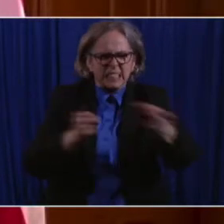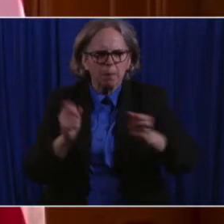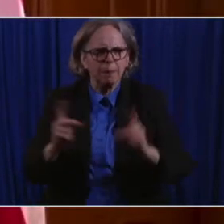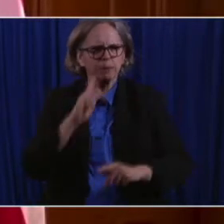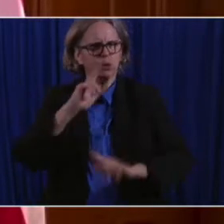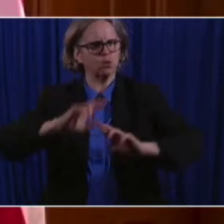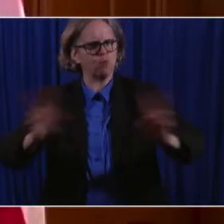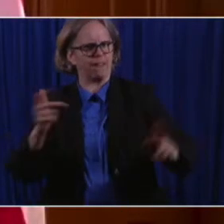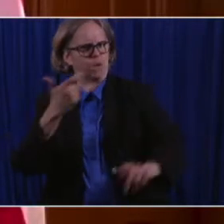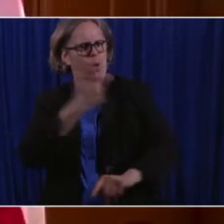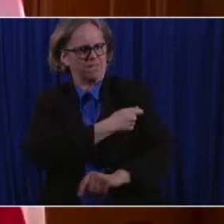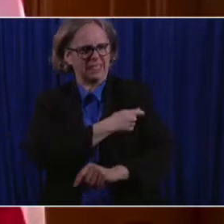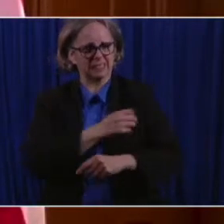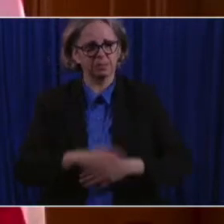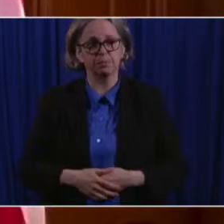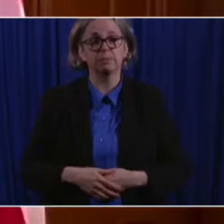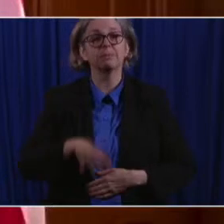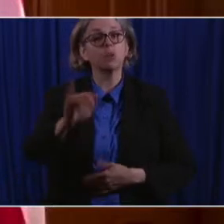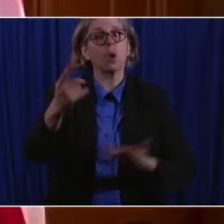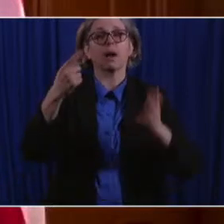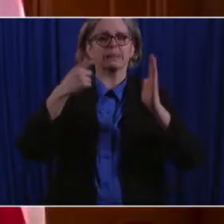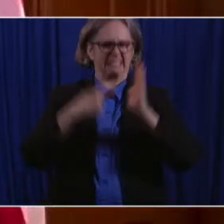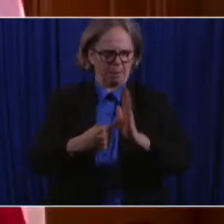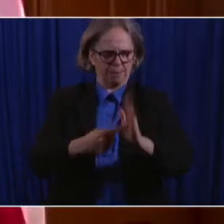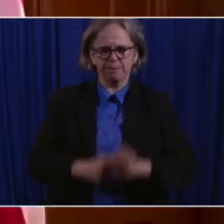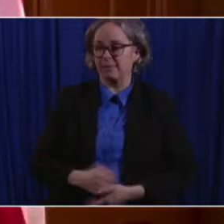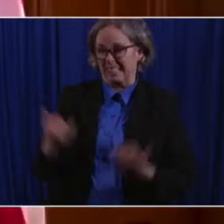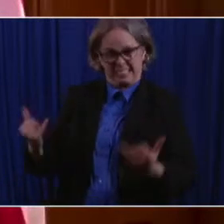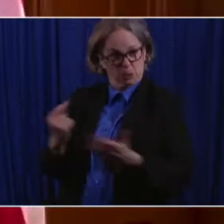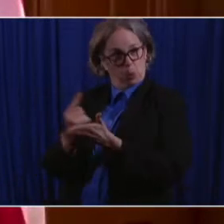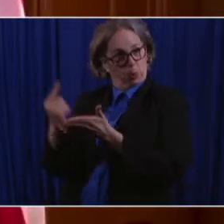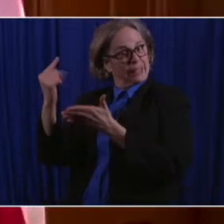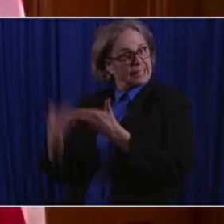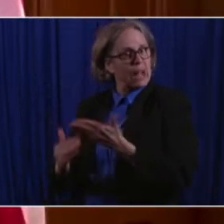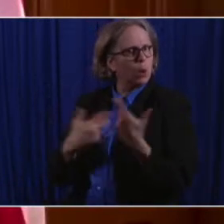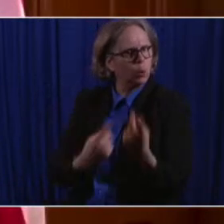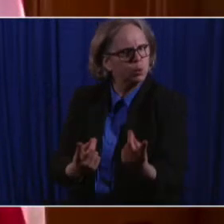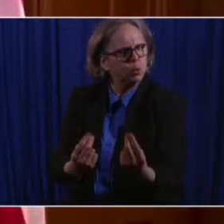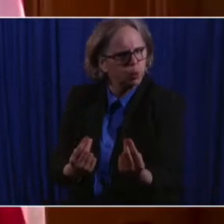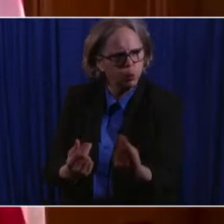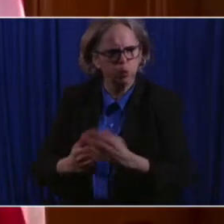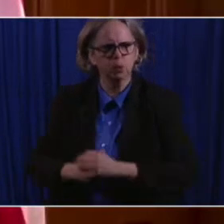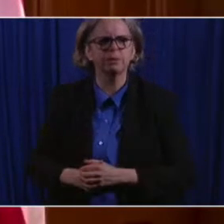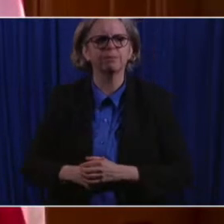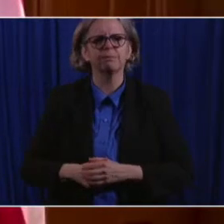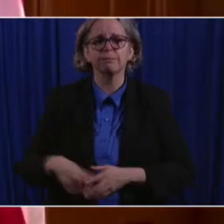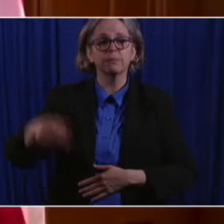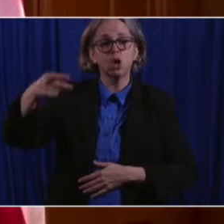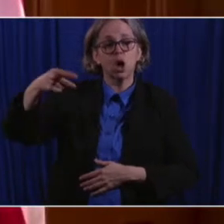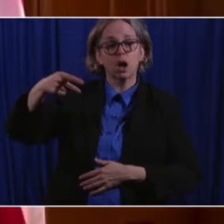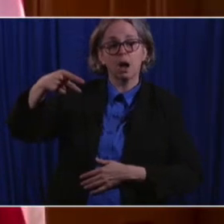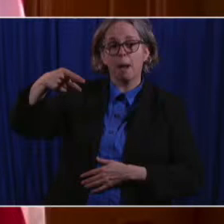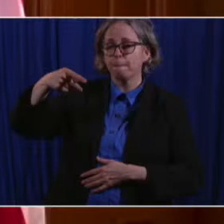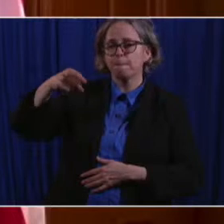have simplified our portal, our registration process on our